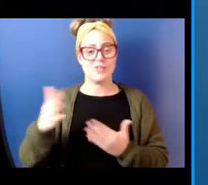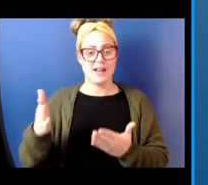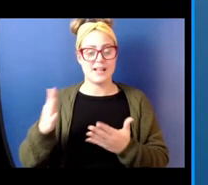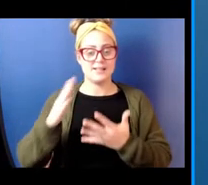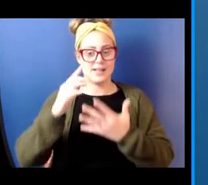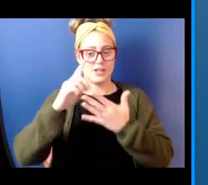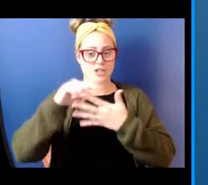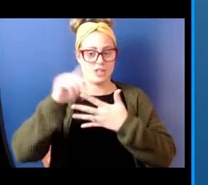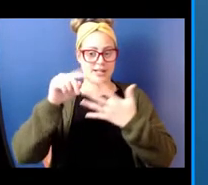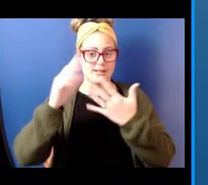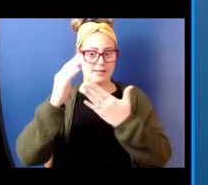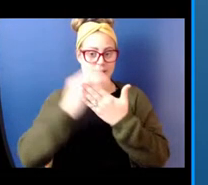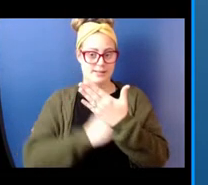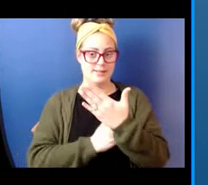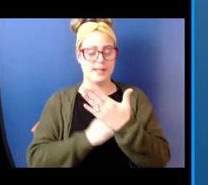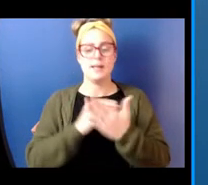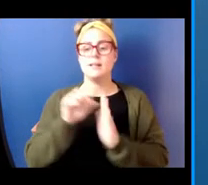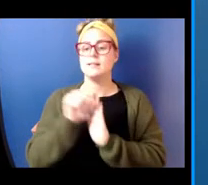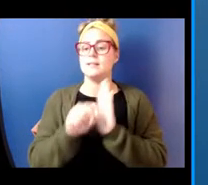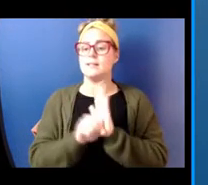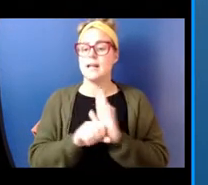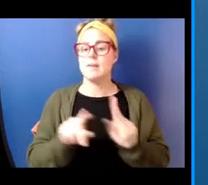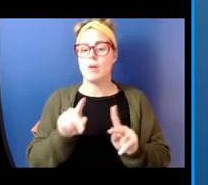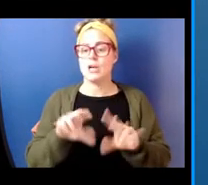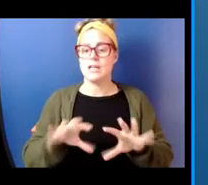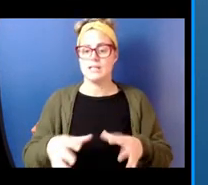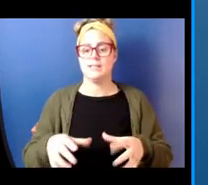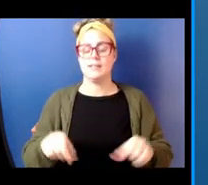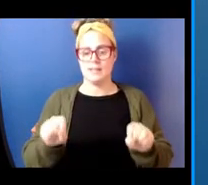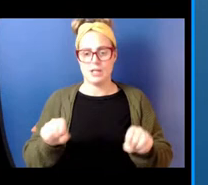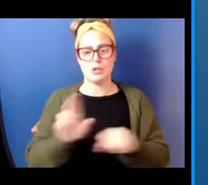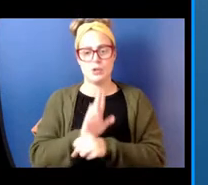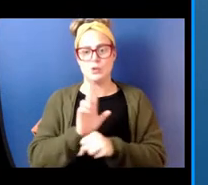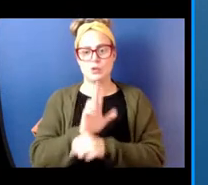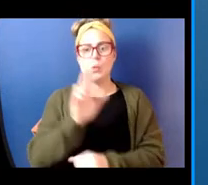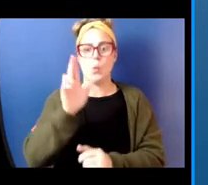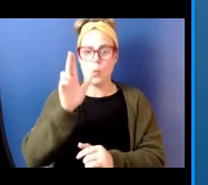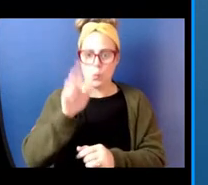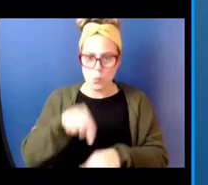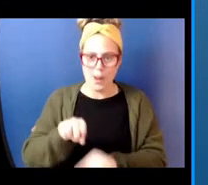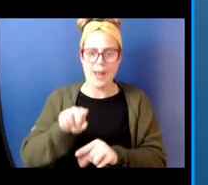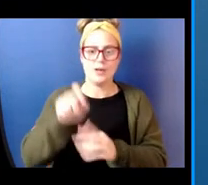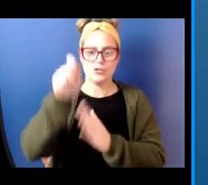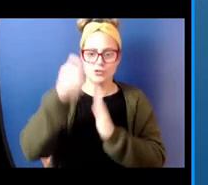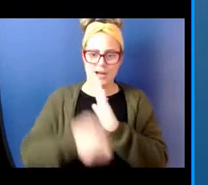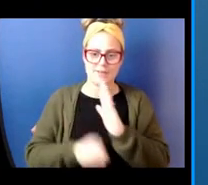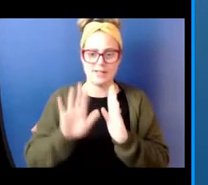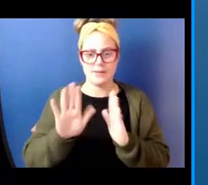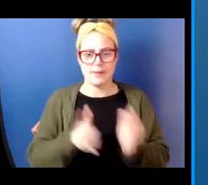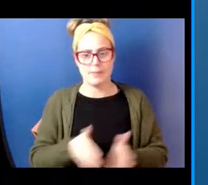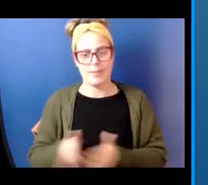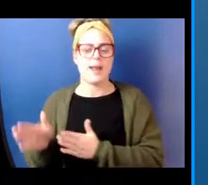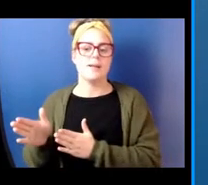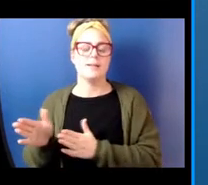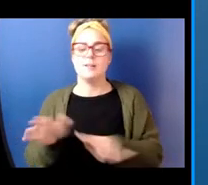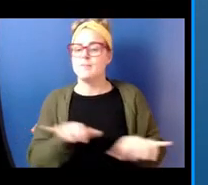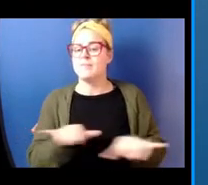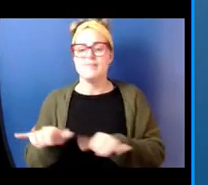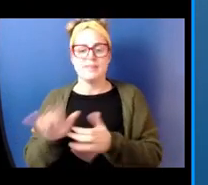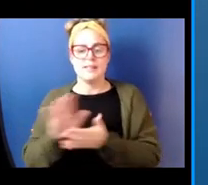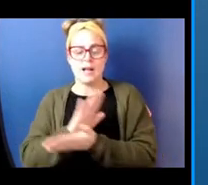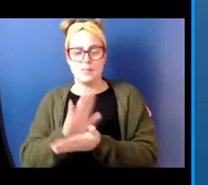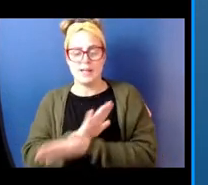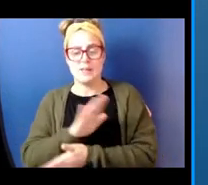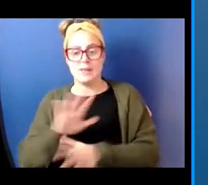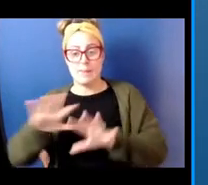for parties can use as they draft their plan this is the same document the party Affairs staff will use when